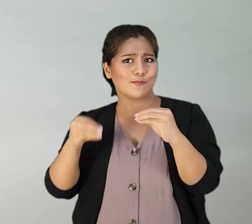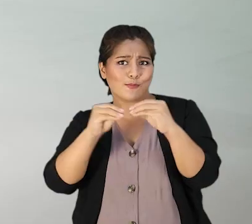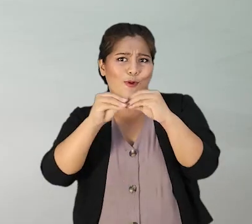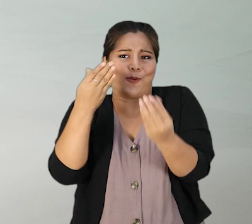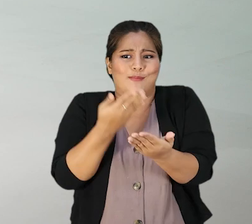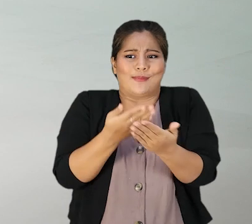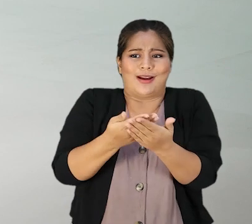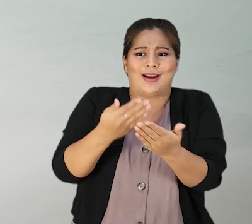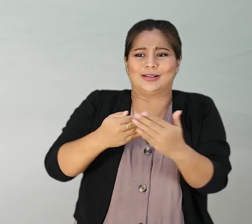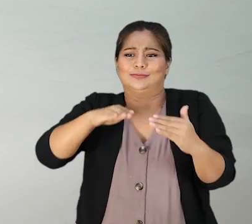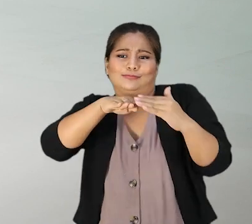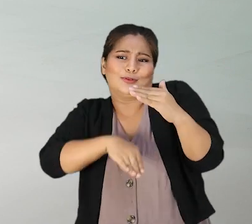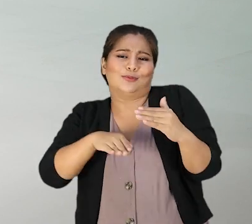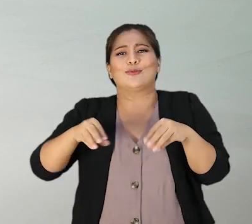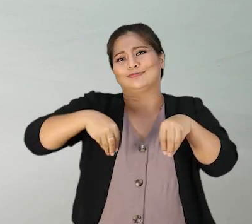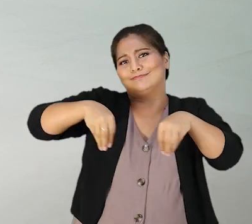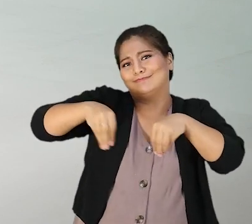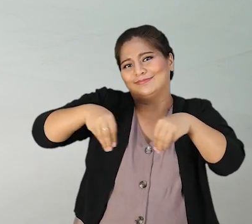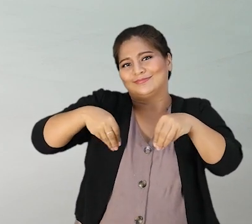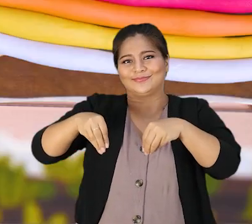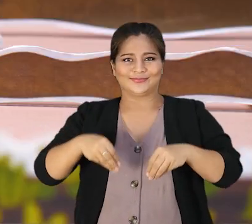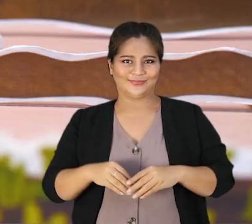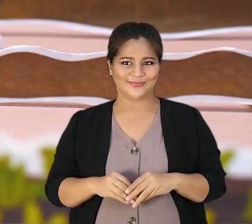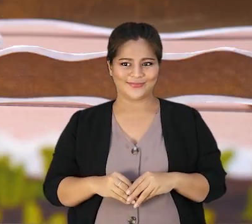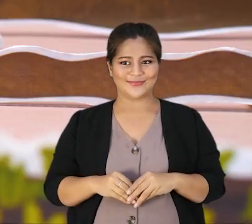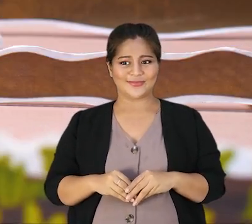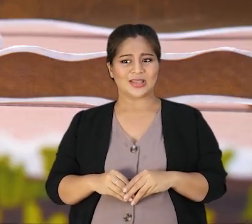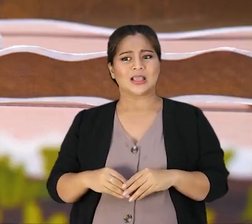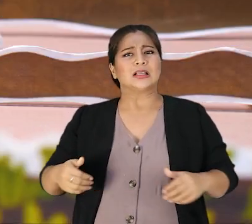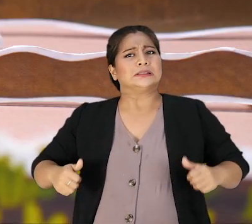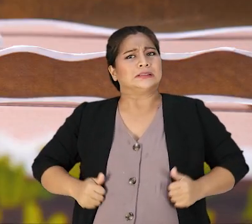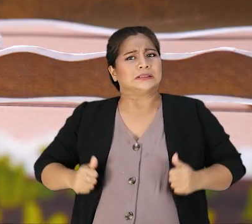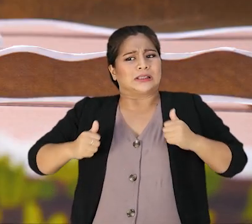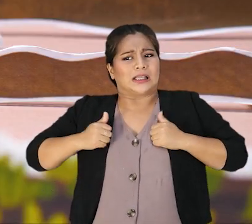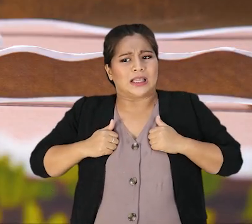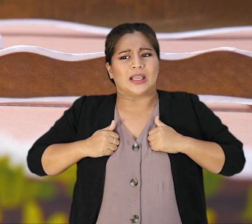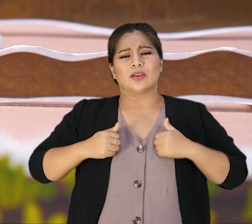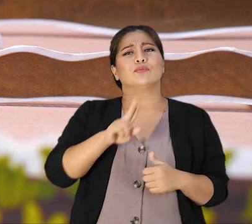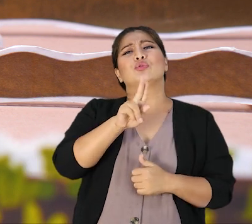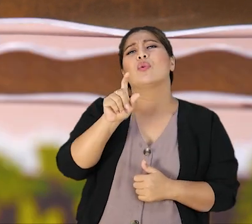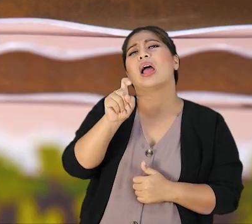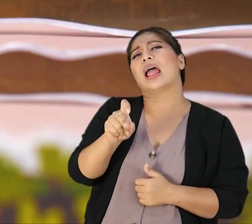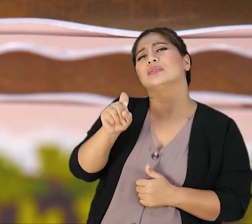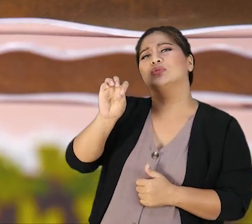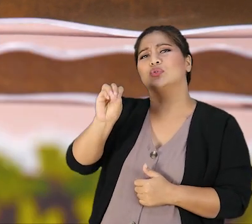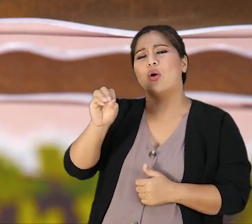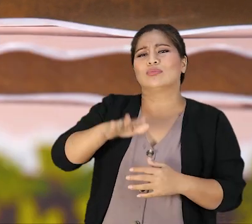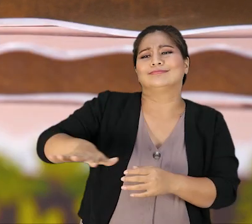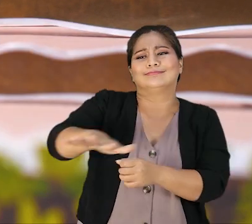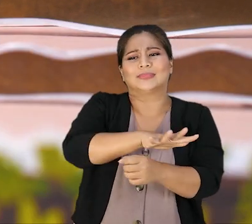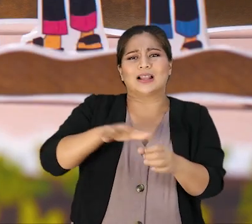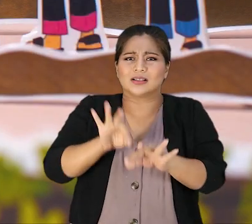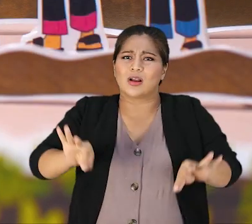market. I can make more profit, better than in the local market. In case you live in a UXO-affected